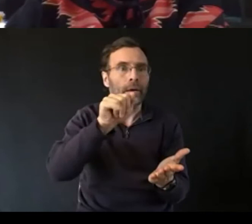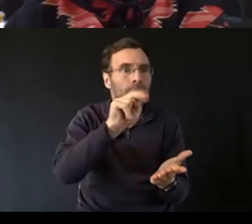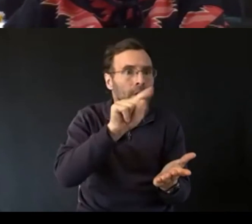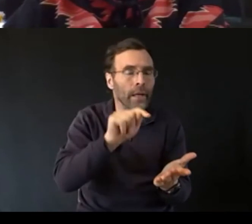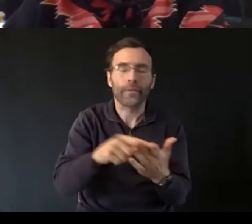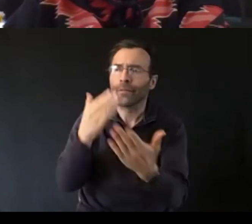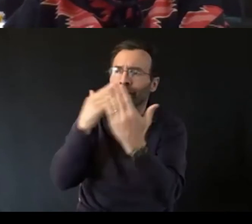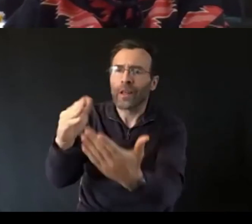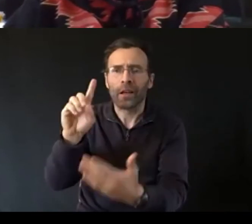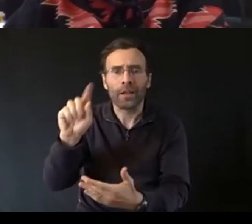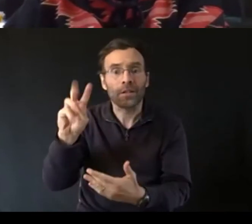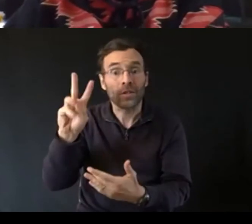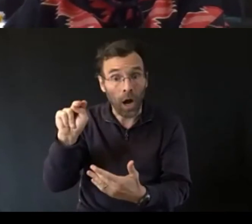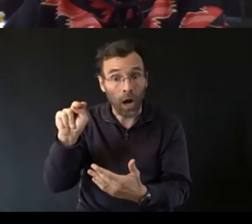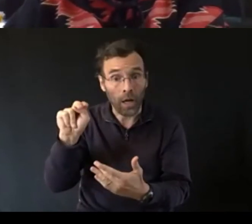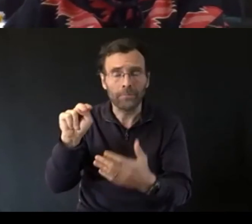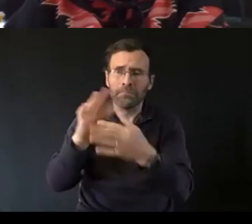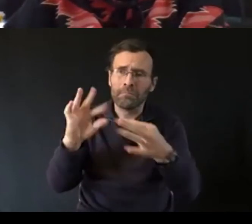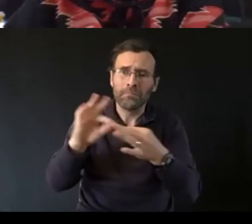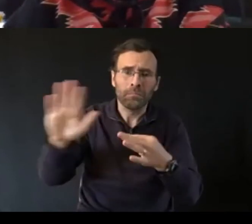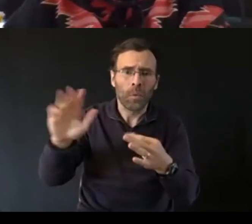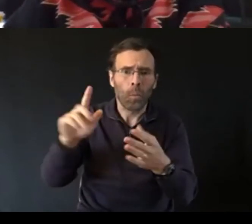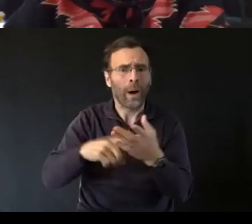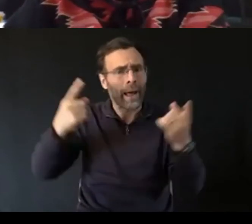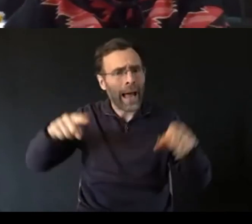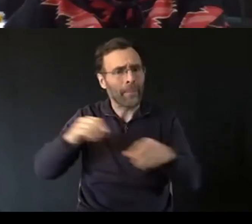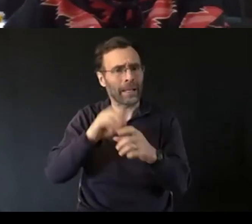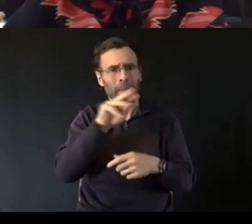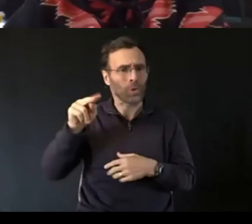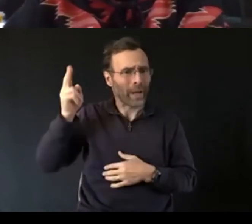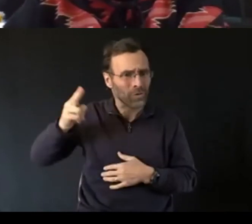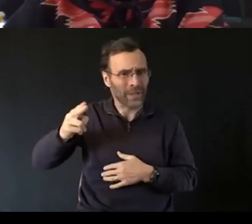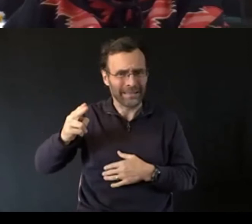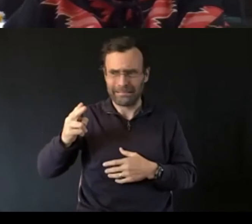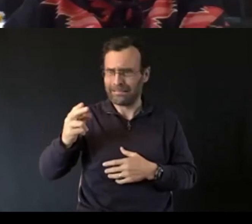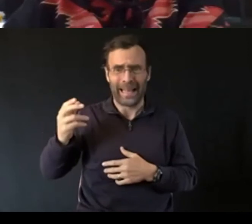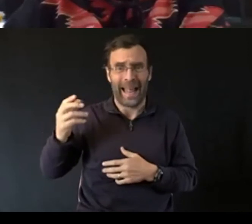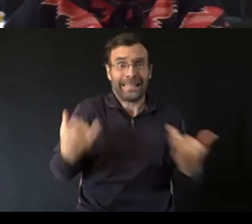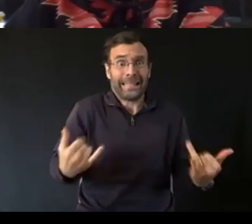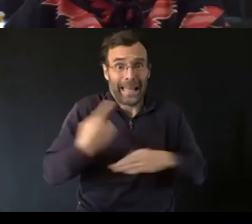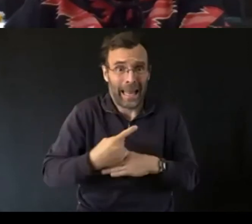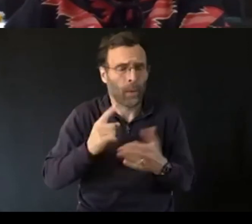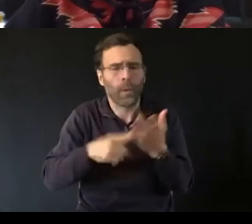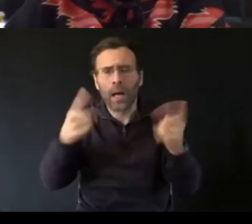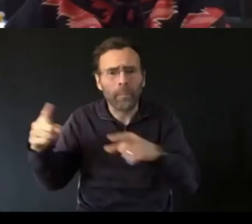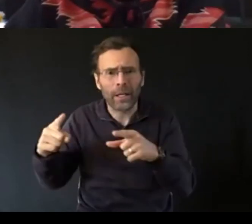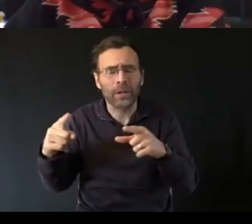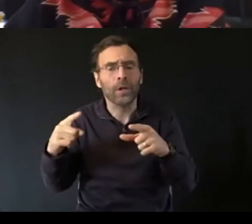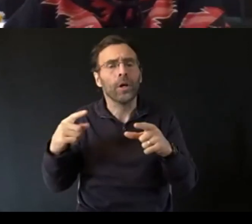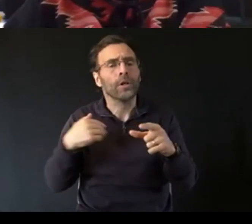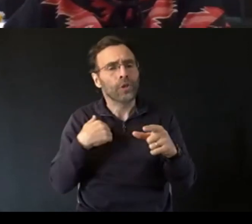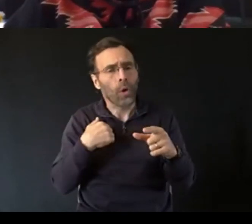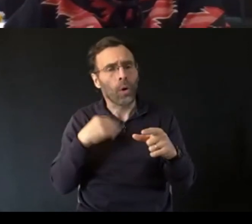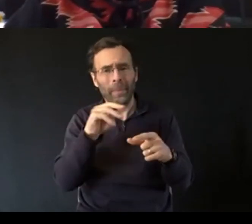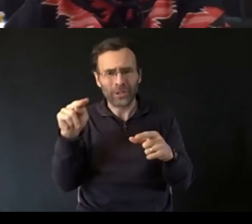us demystify what's been happening in Minnesota's history, what's happening today, so that we can build an equitable Minnesota. We need